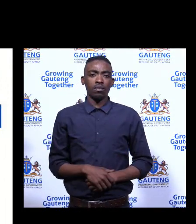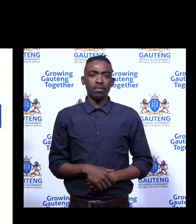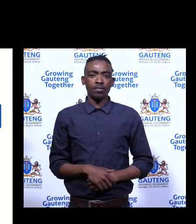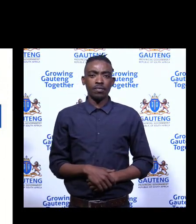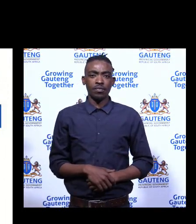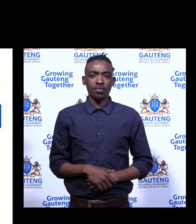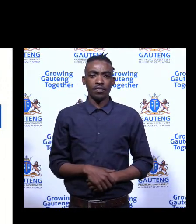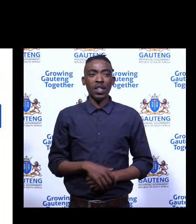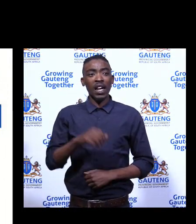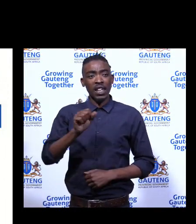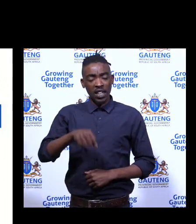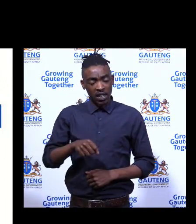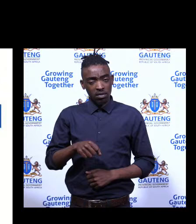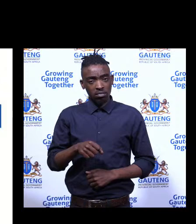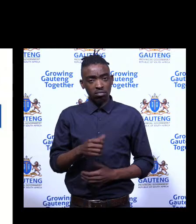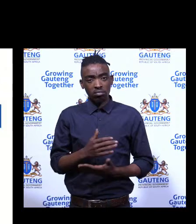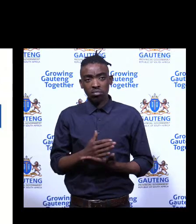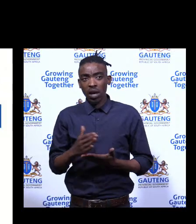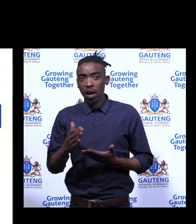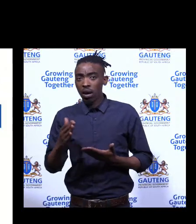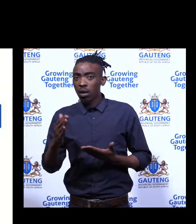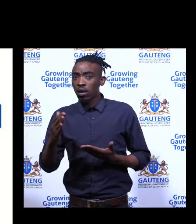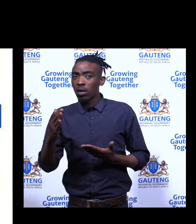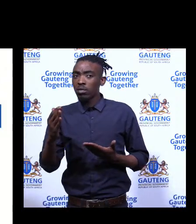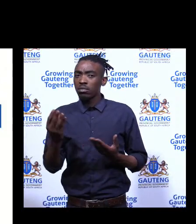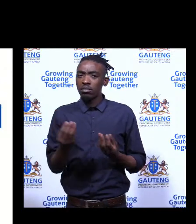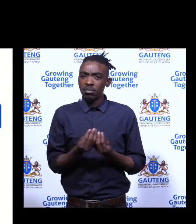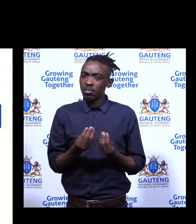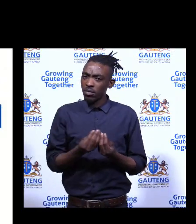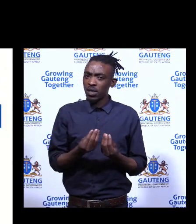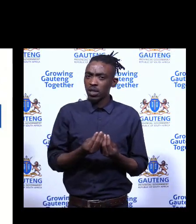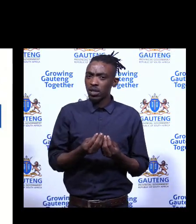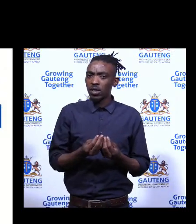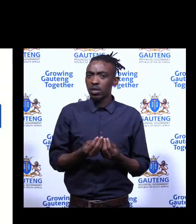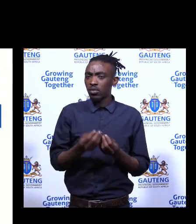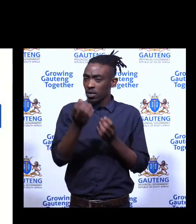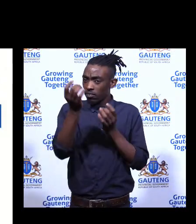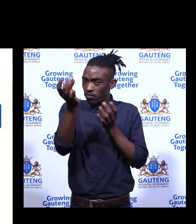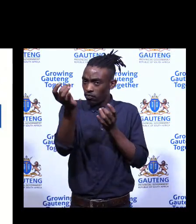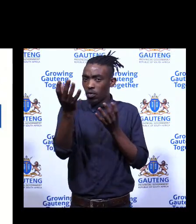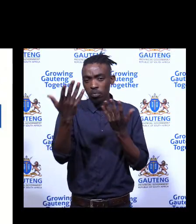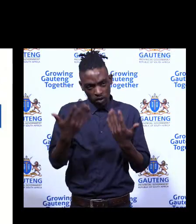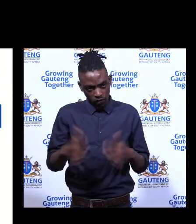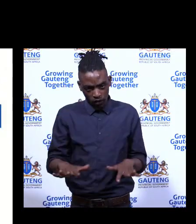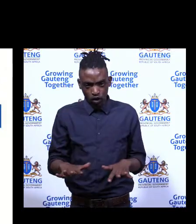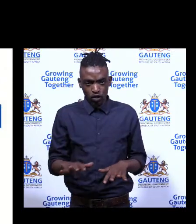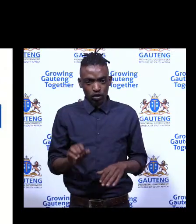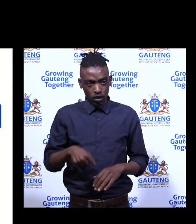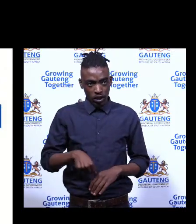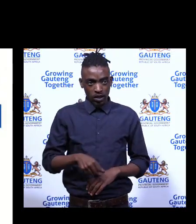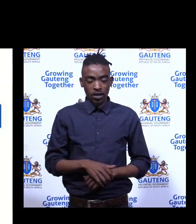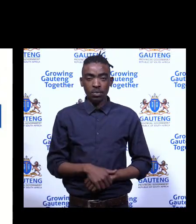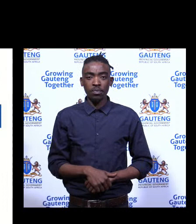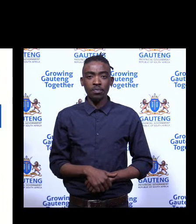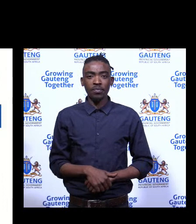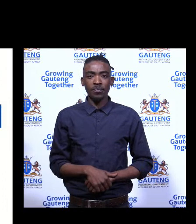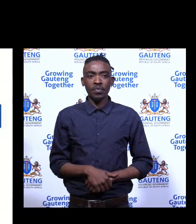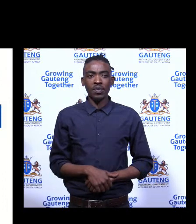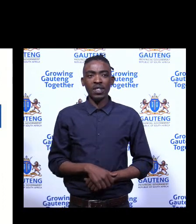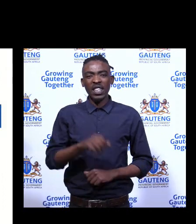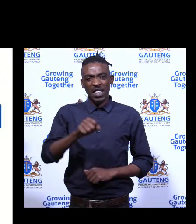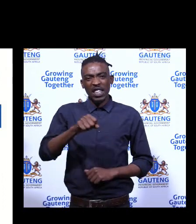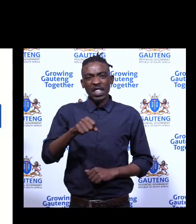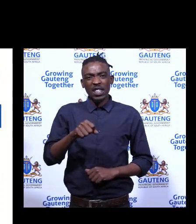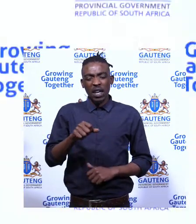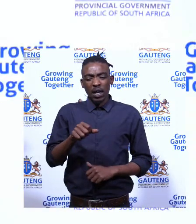already addressed, that the facilities have already started repurposing the beds, and we need to